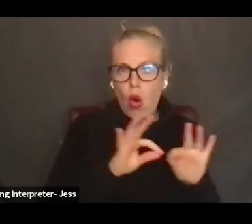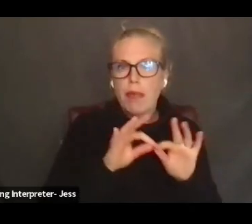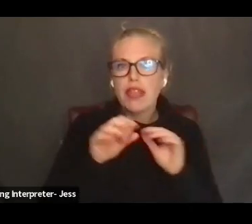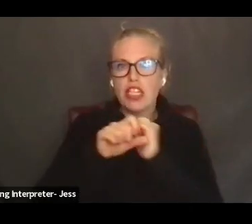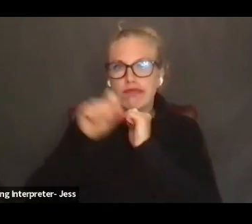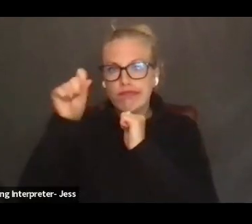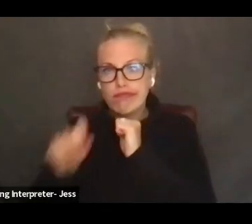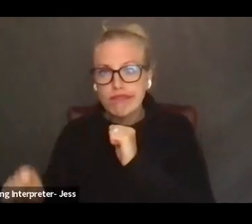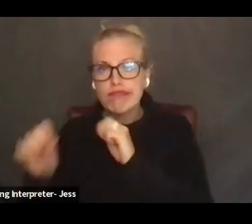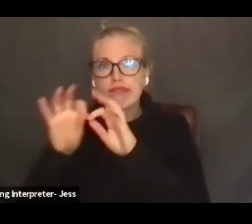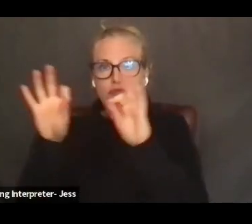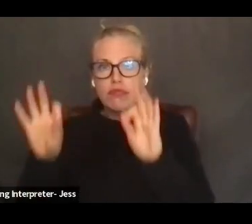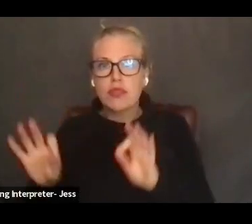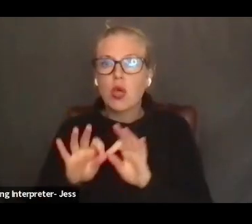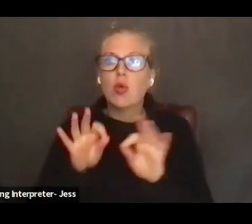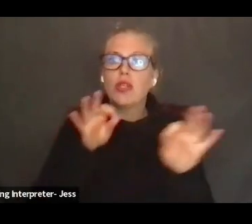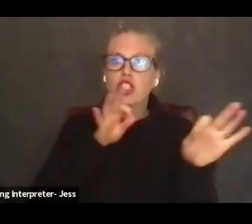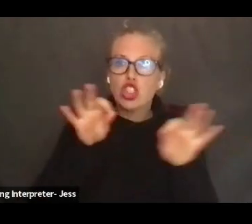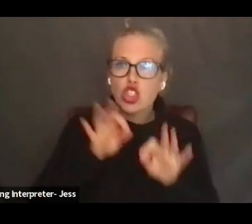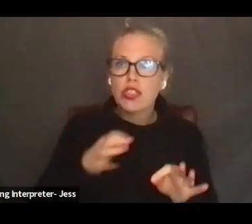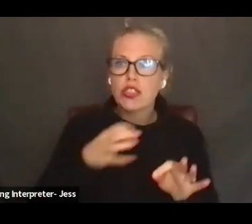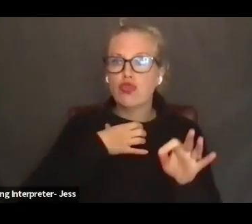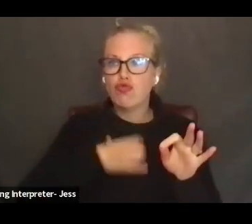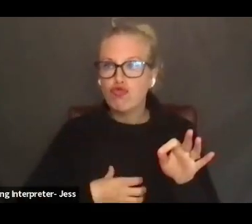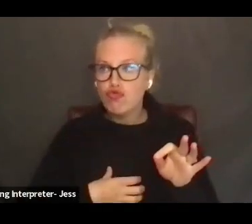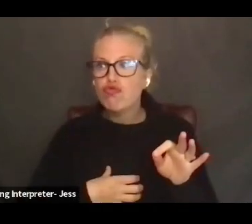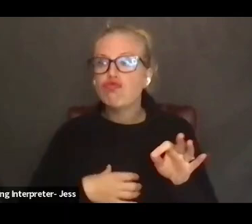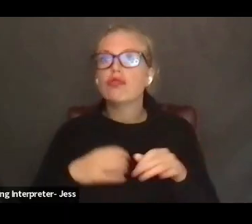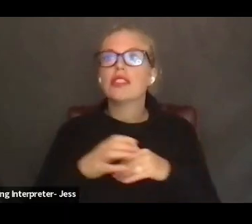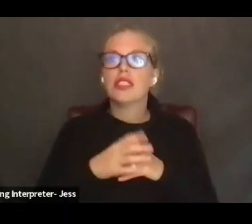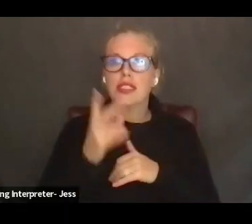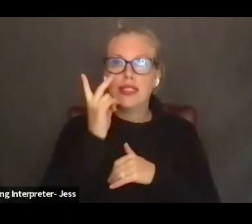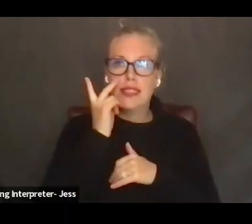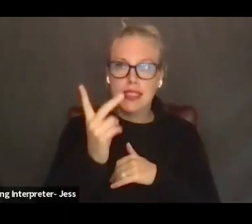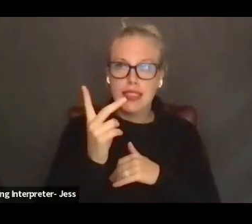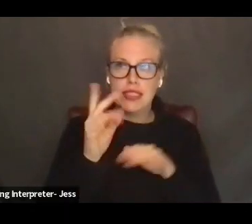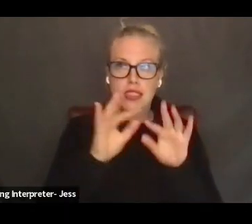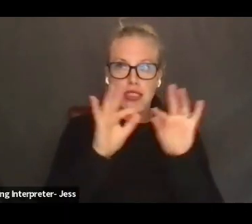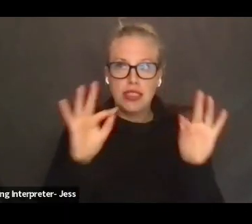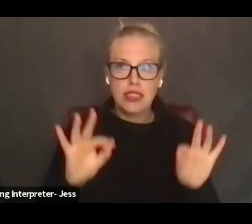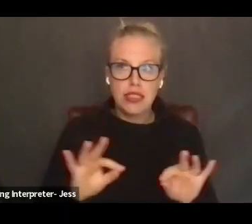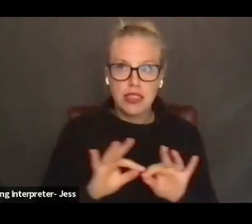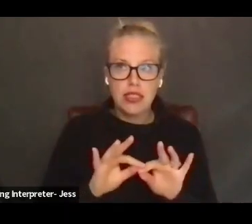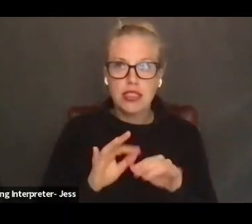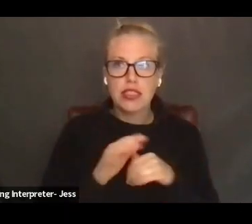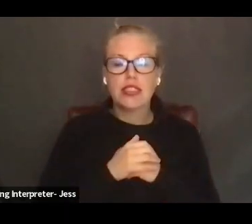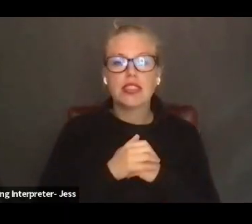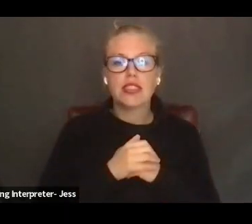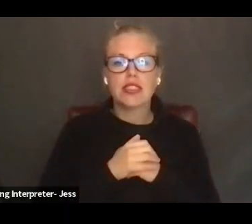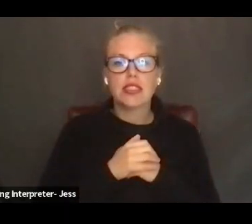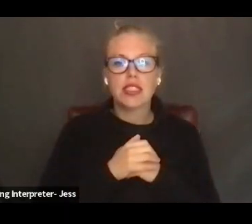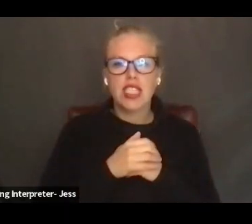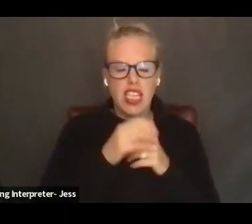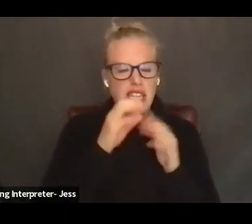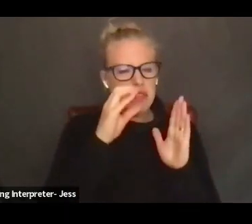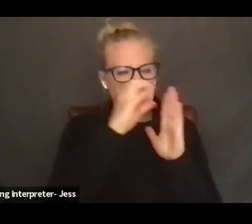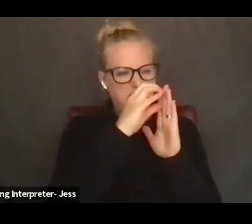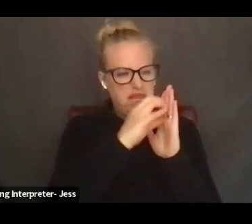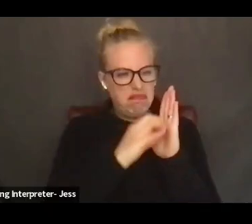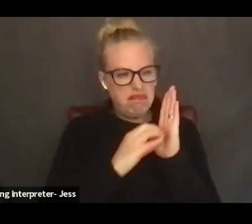with instructions or wishes. You'll see on the form that there's short